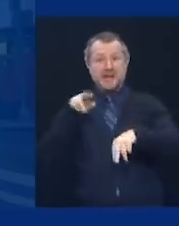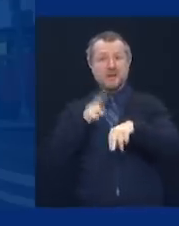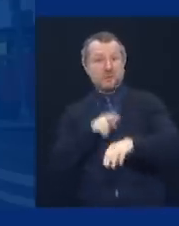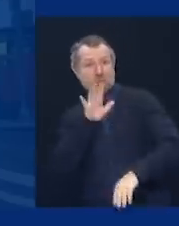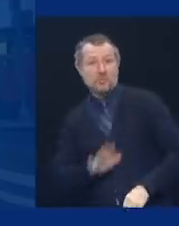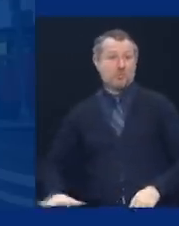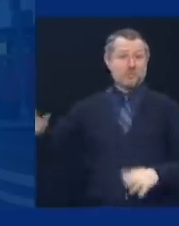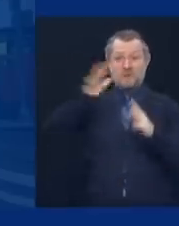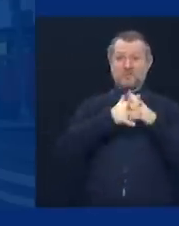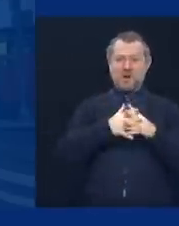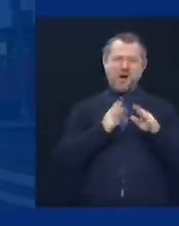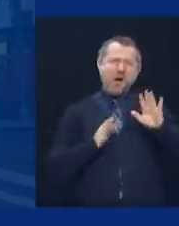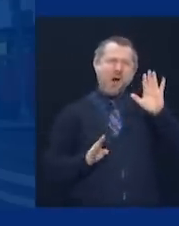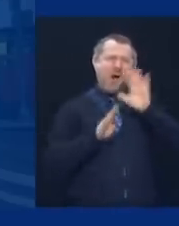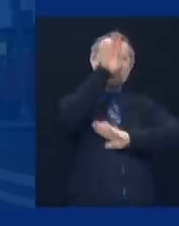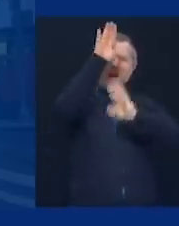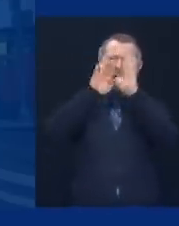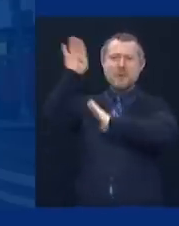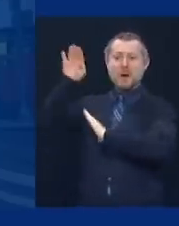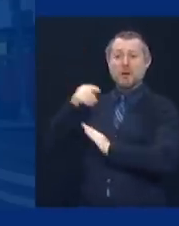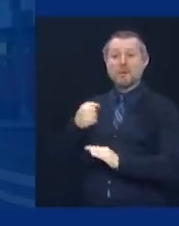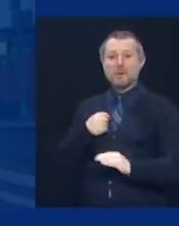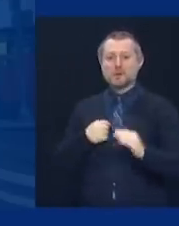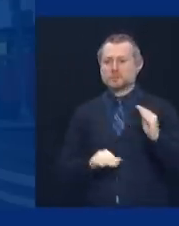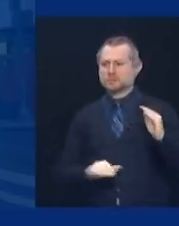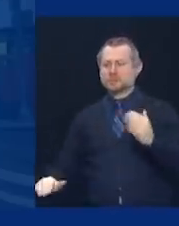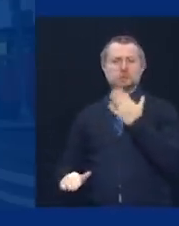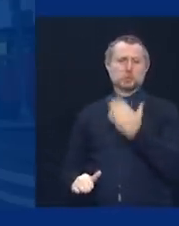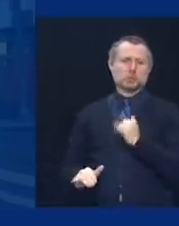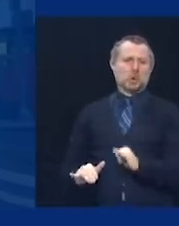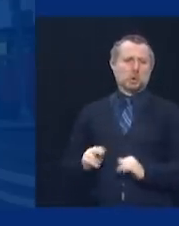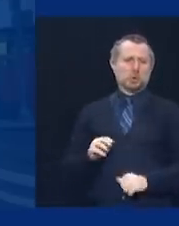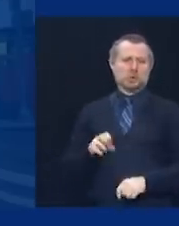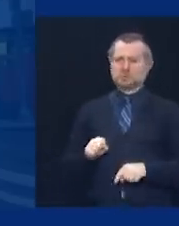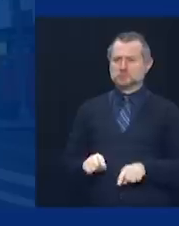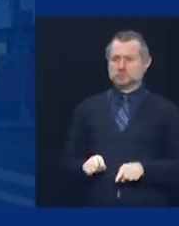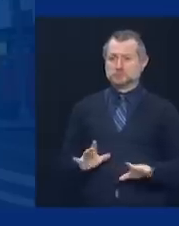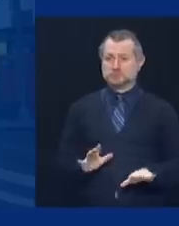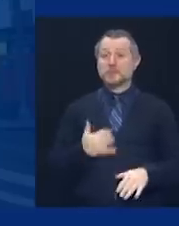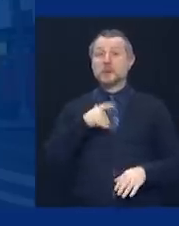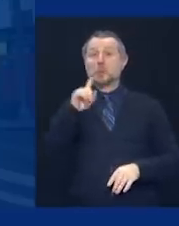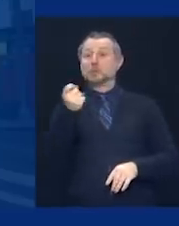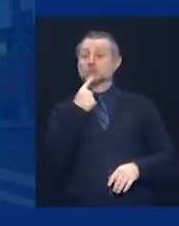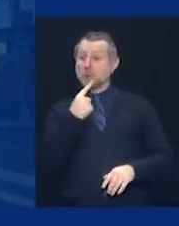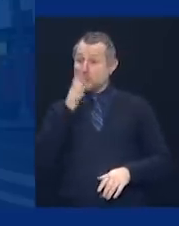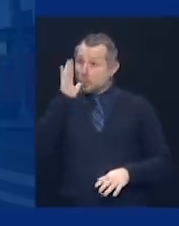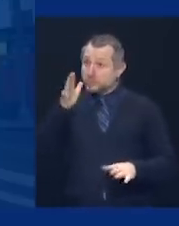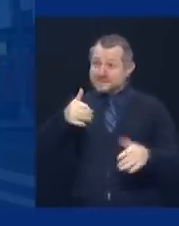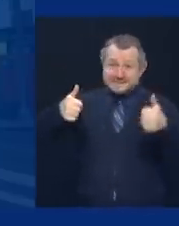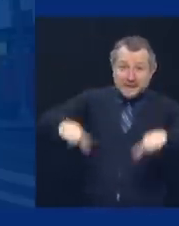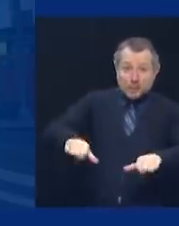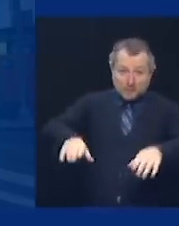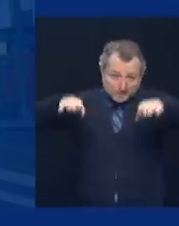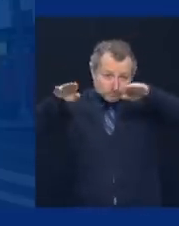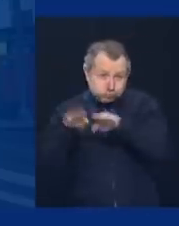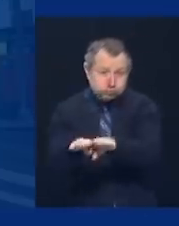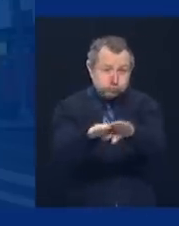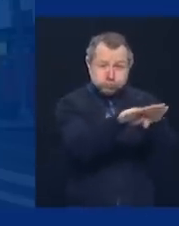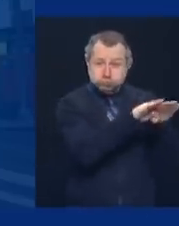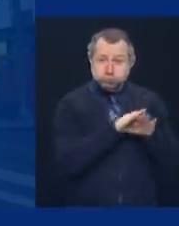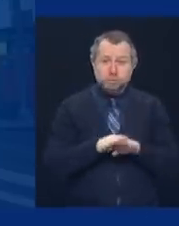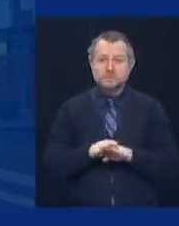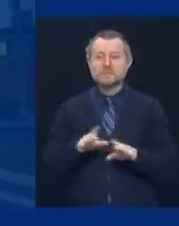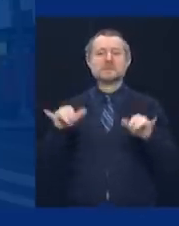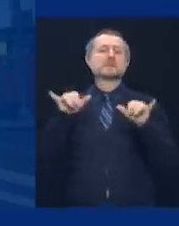news. Big question, will we have shutdowns? It's a question everybody asks me.